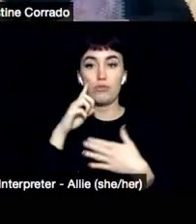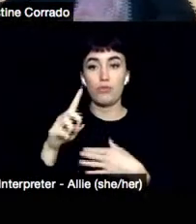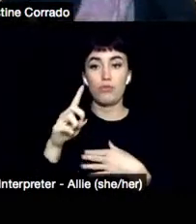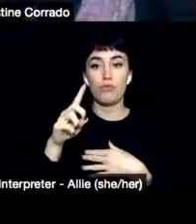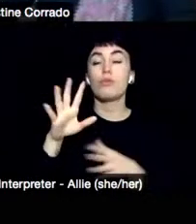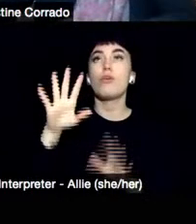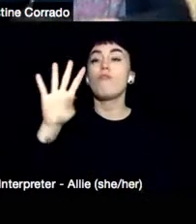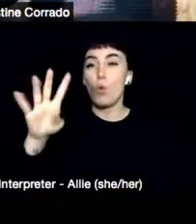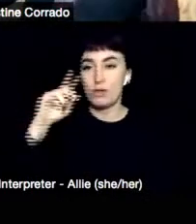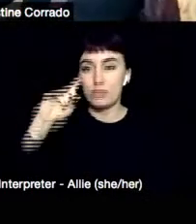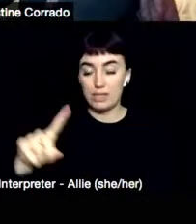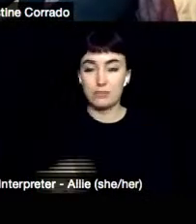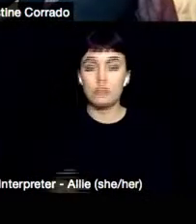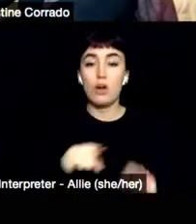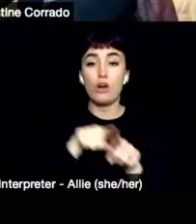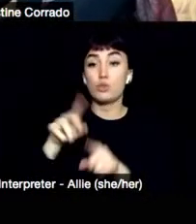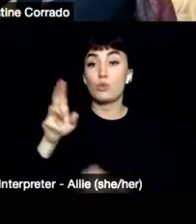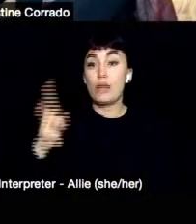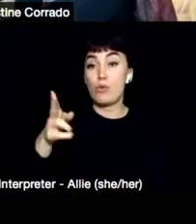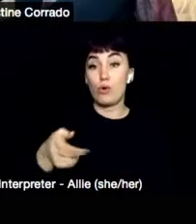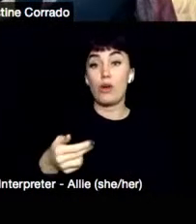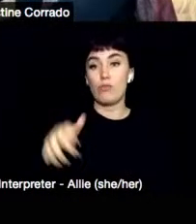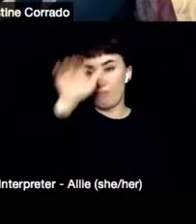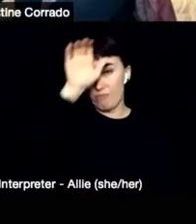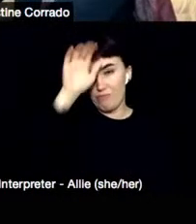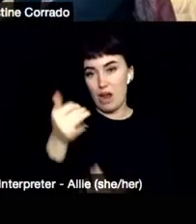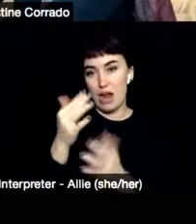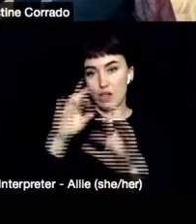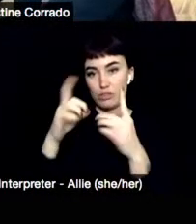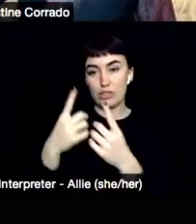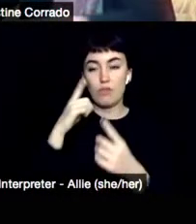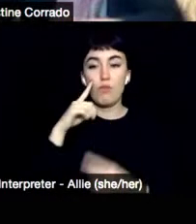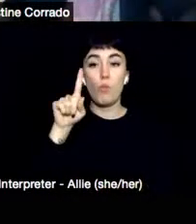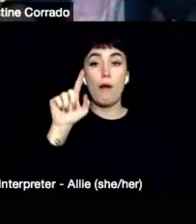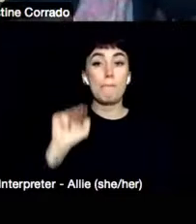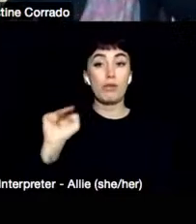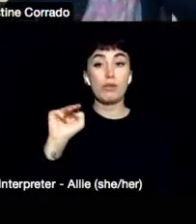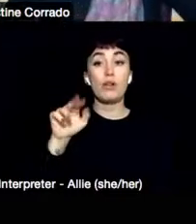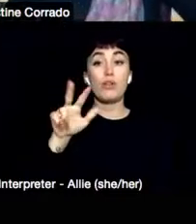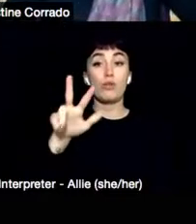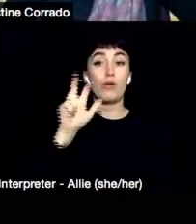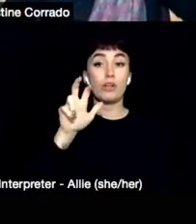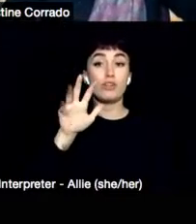$5,858,076.04. Also to the Henrietta Fire District, the amount of